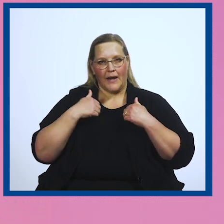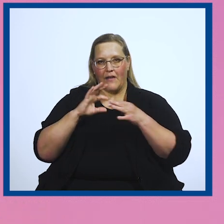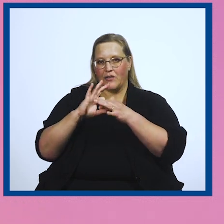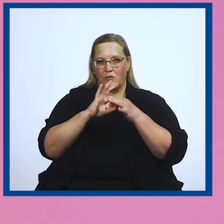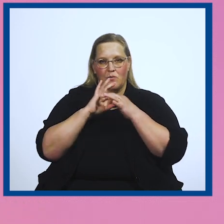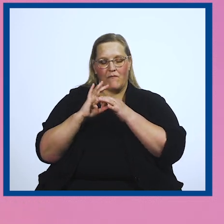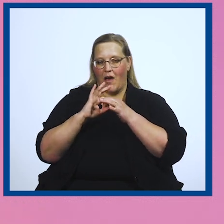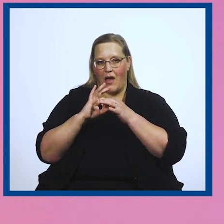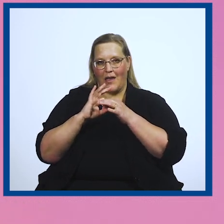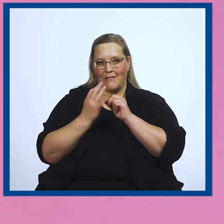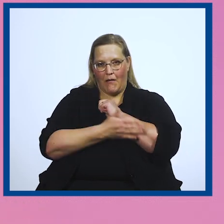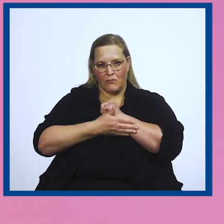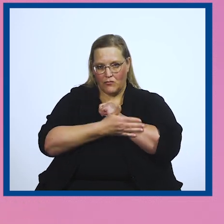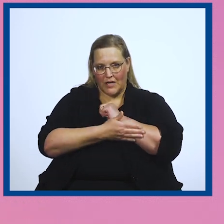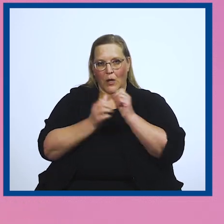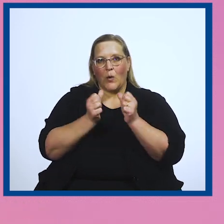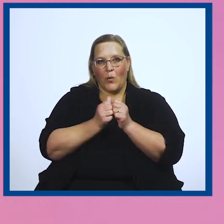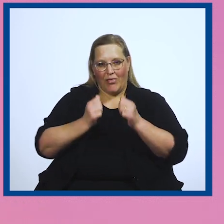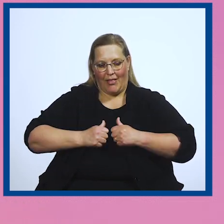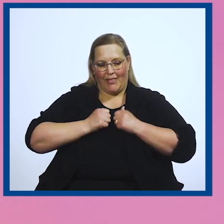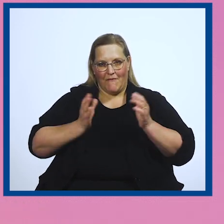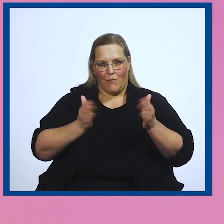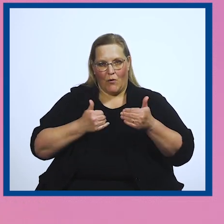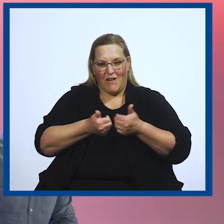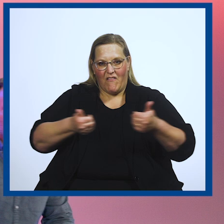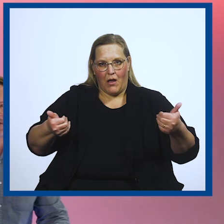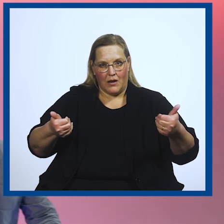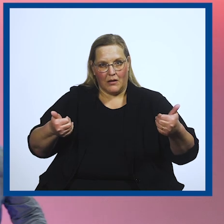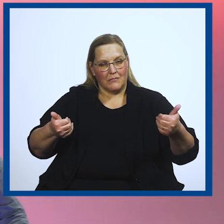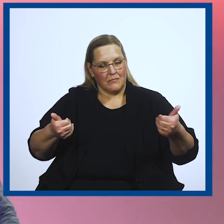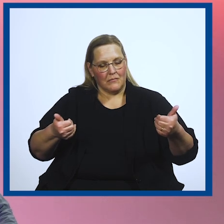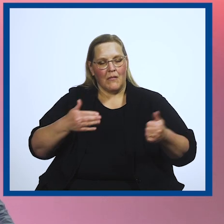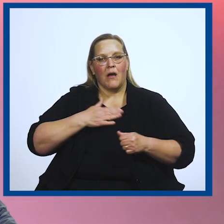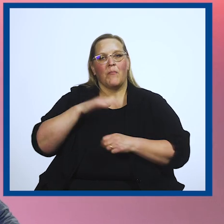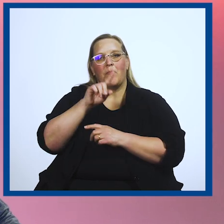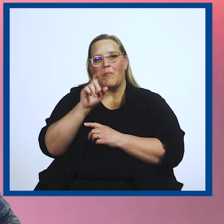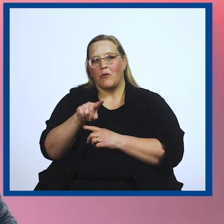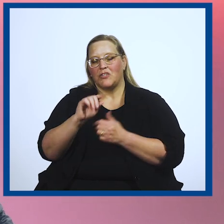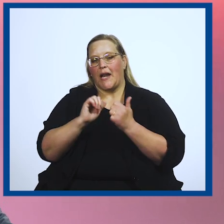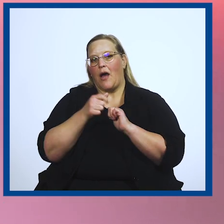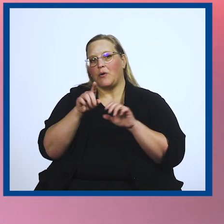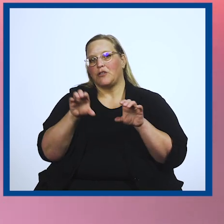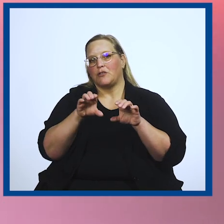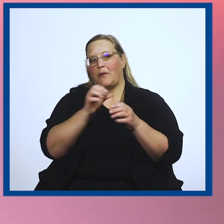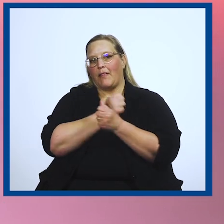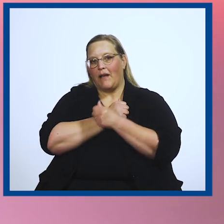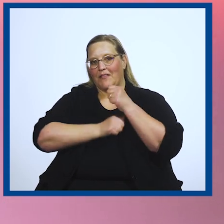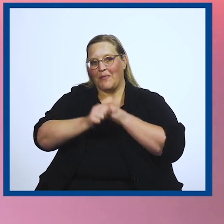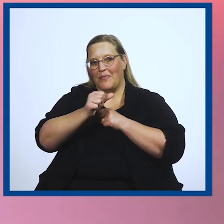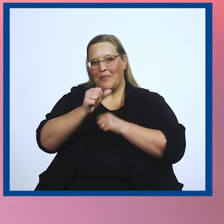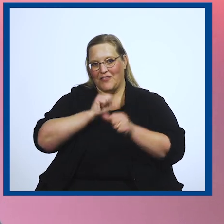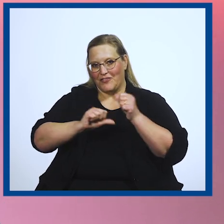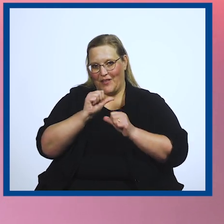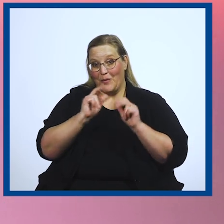unified nation with a divided living room. Here's my question. How are you doing on loving the people you